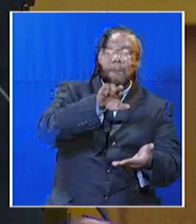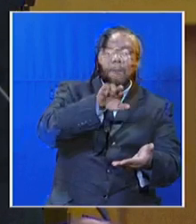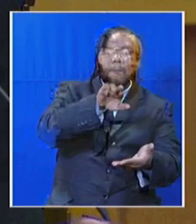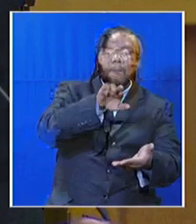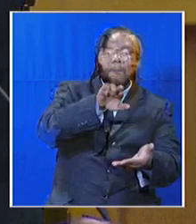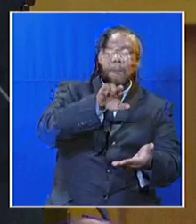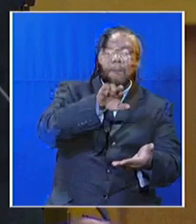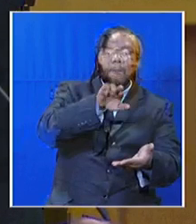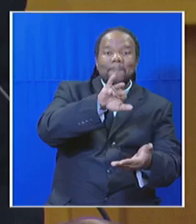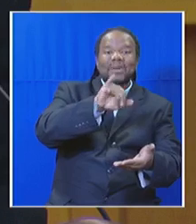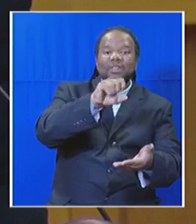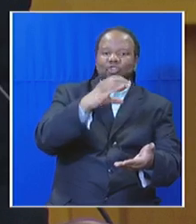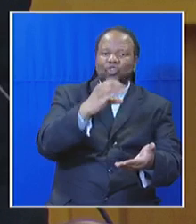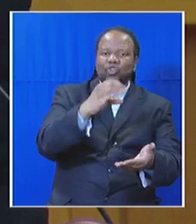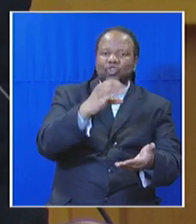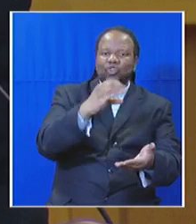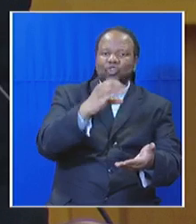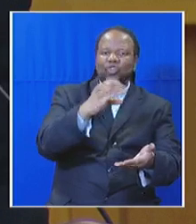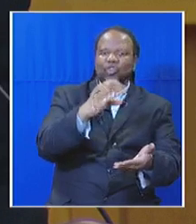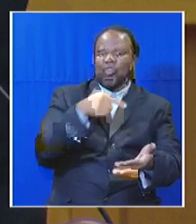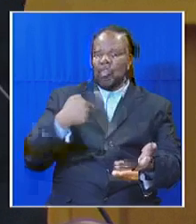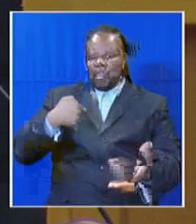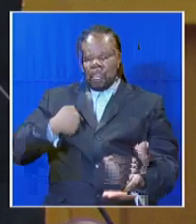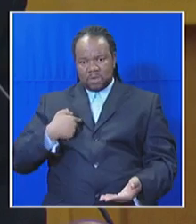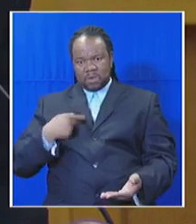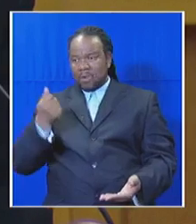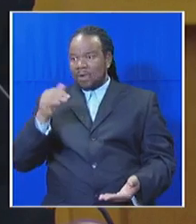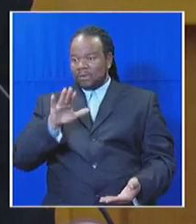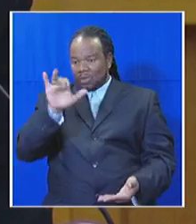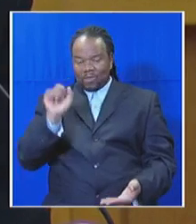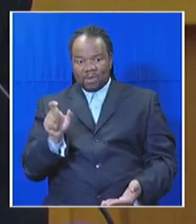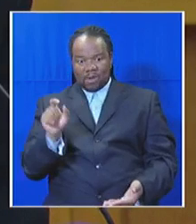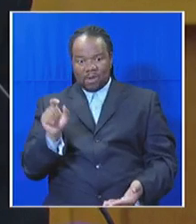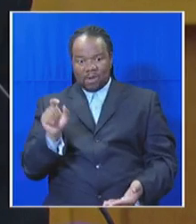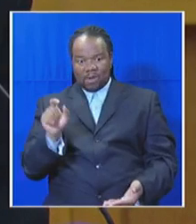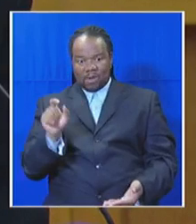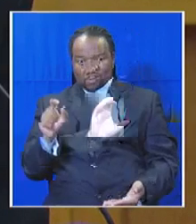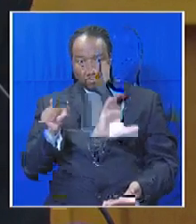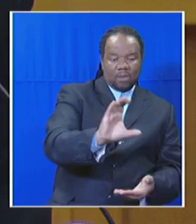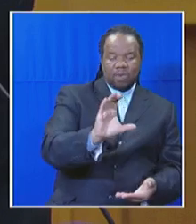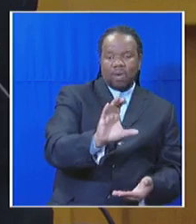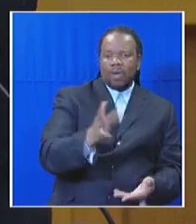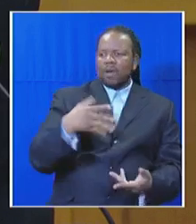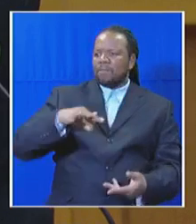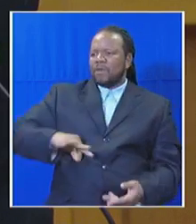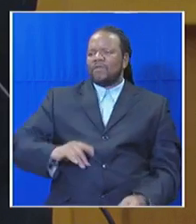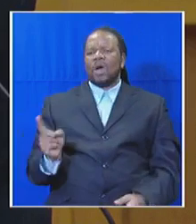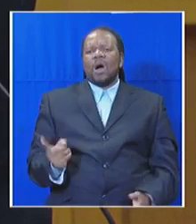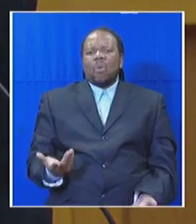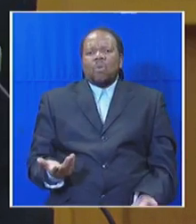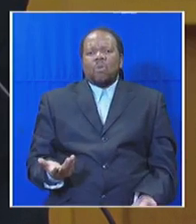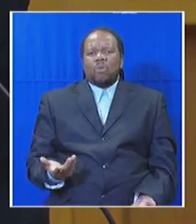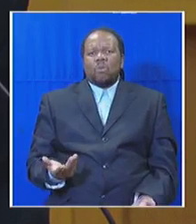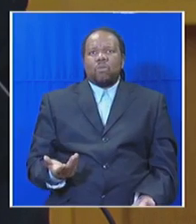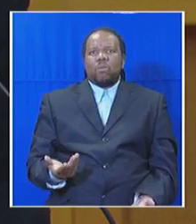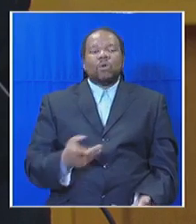from that transaction? Can the President tell an ordinary South African that, say, this is what will